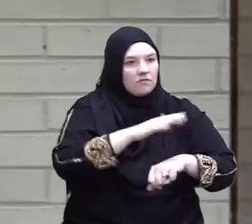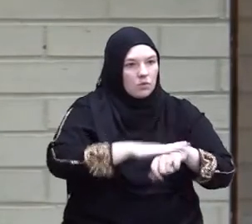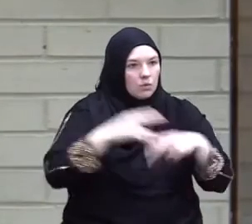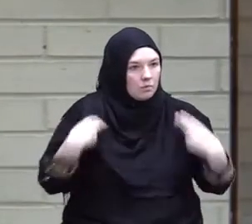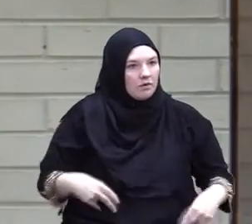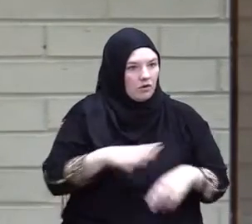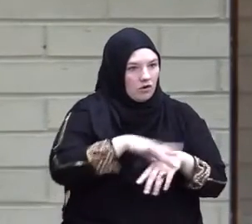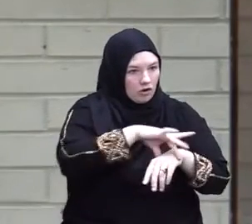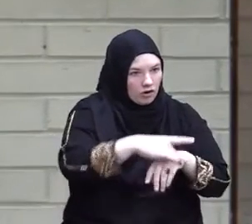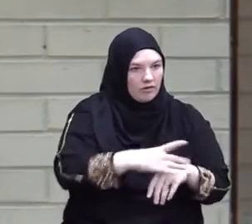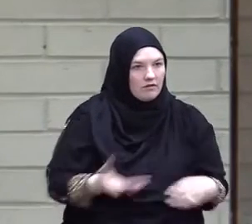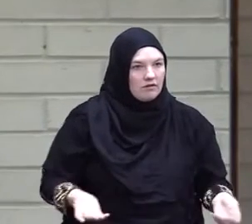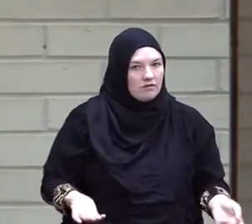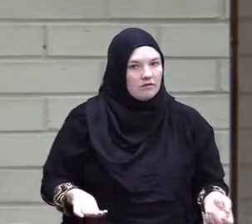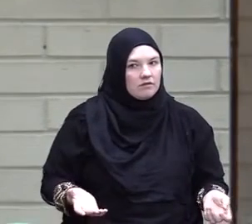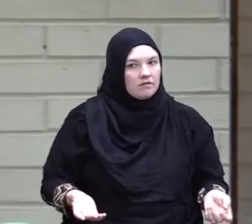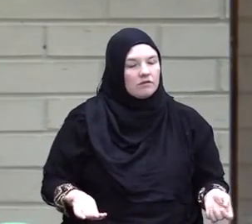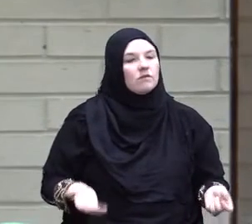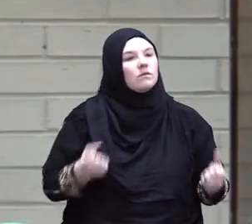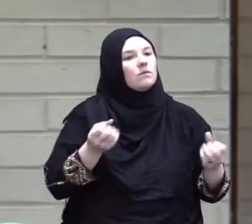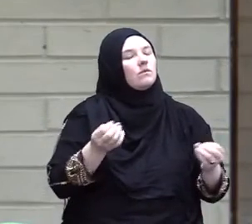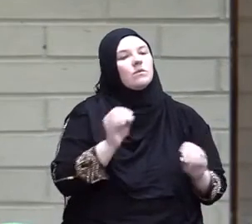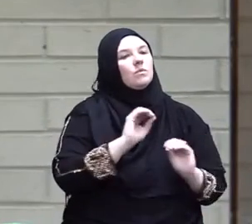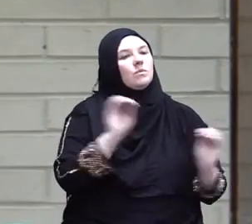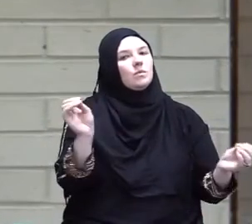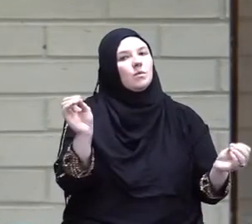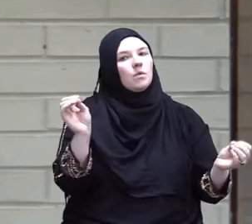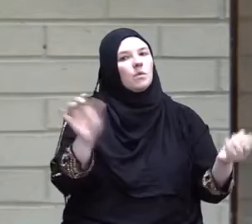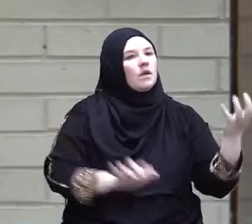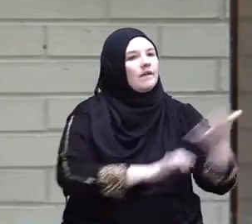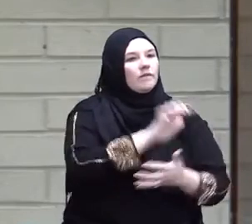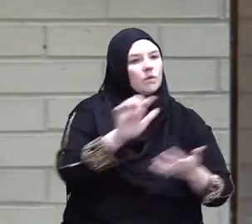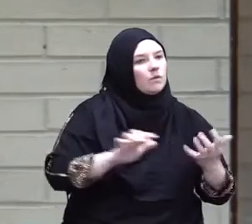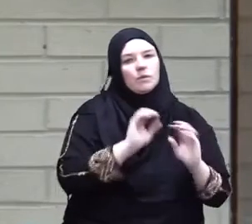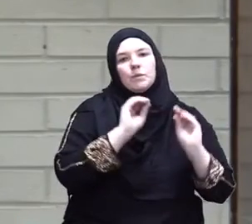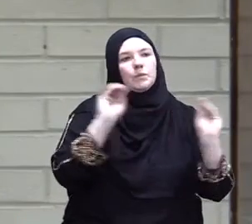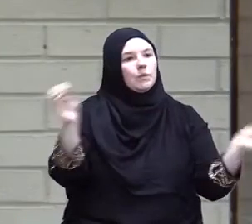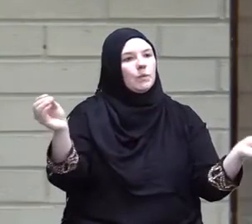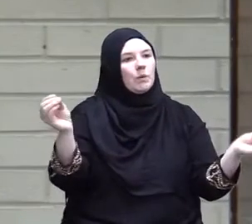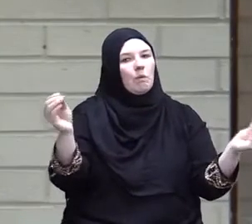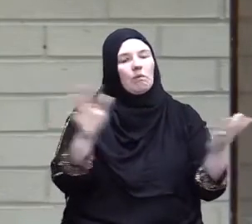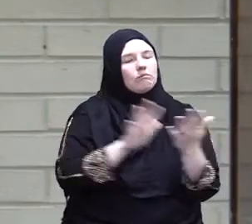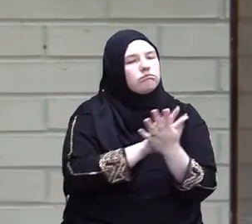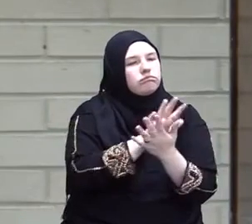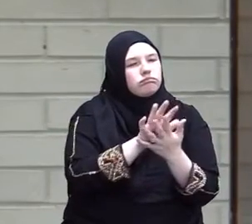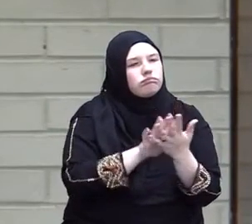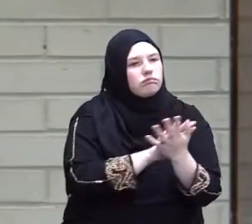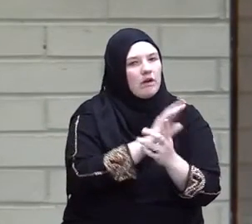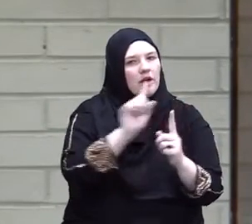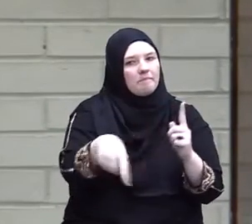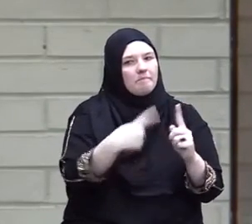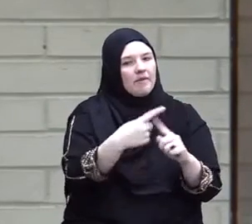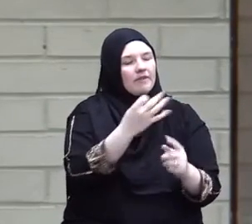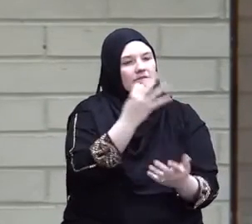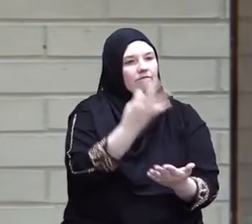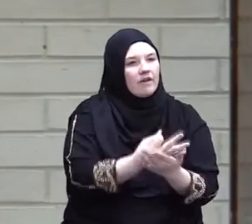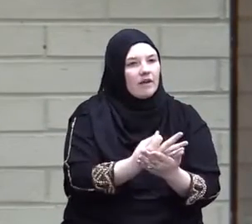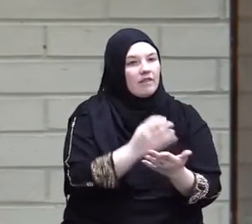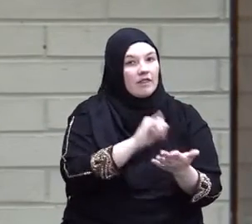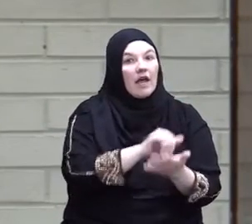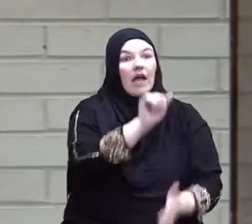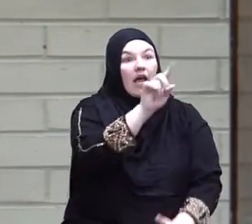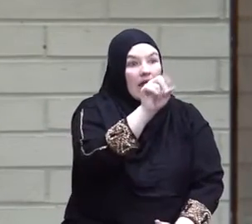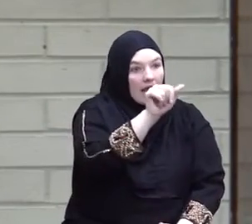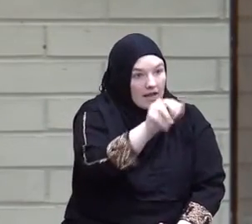live. So there is no confusion, there is no ambiguity about the fact that